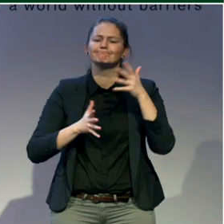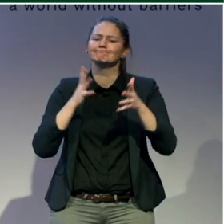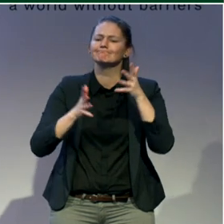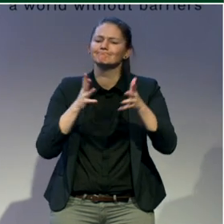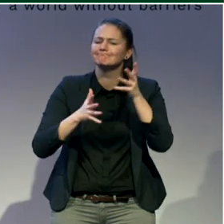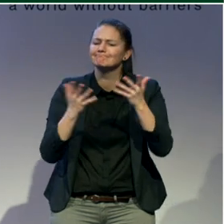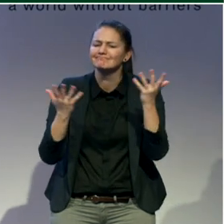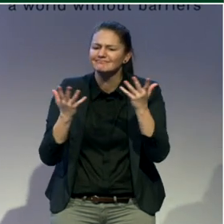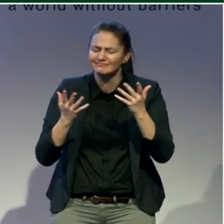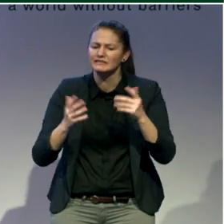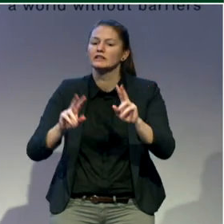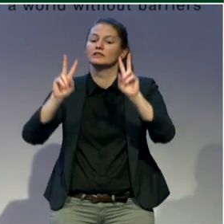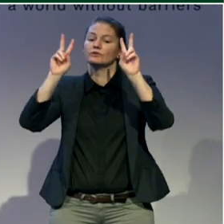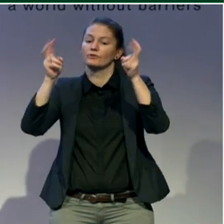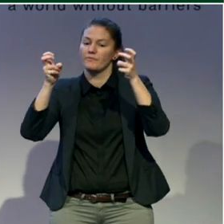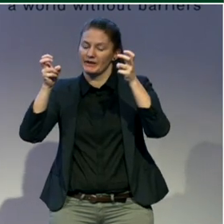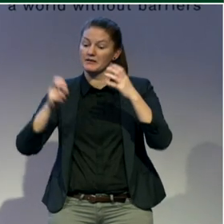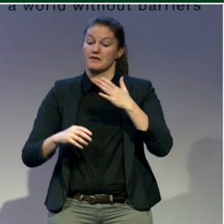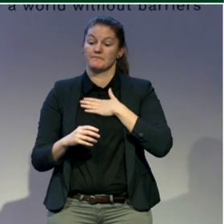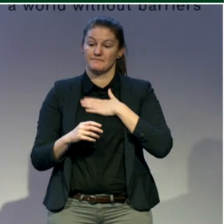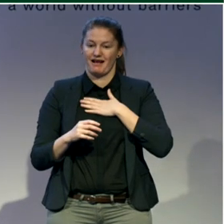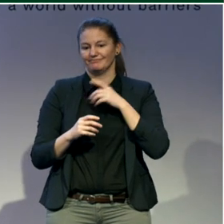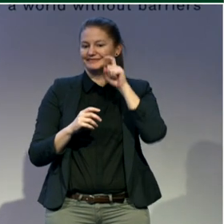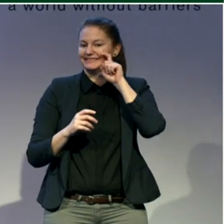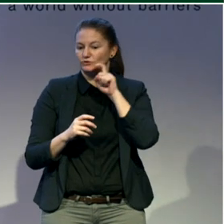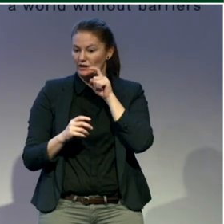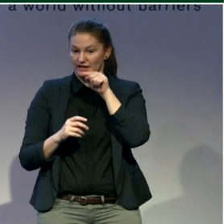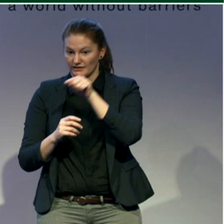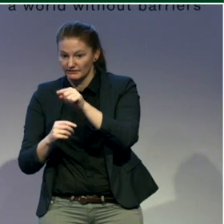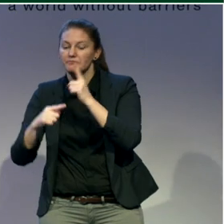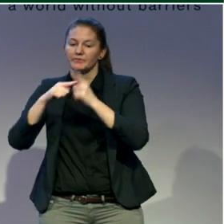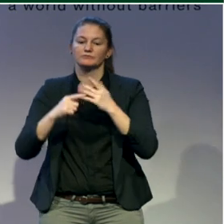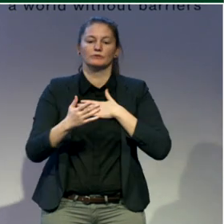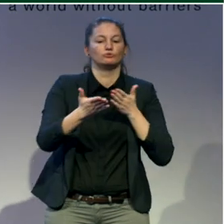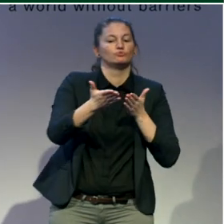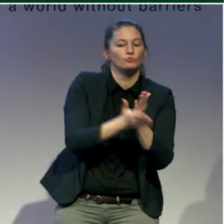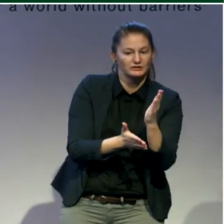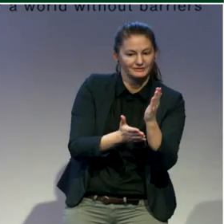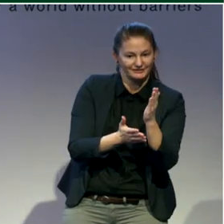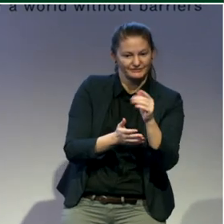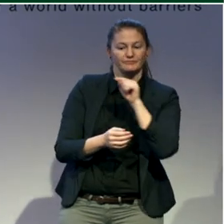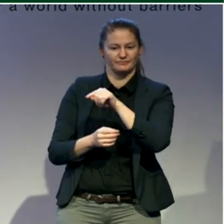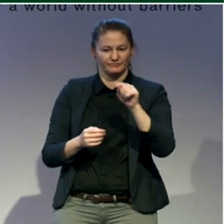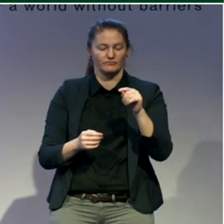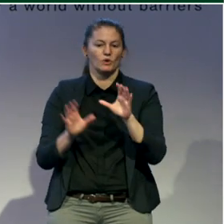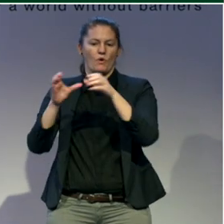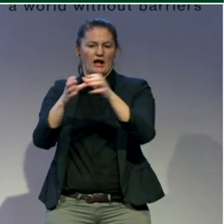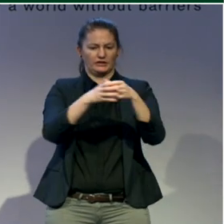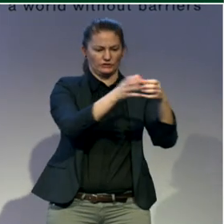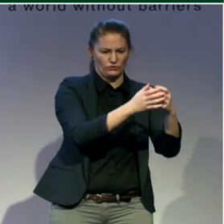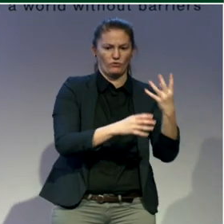am representing one of the four organizations that have joined forces to speak out about sexuality and